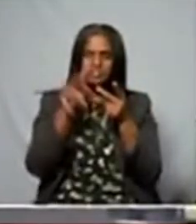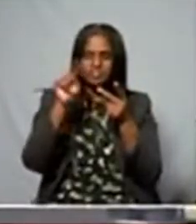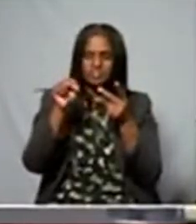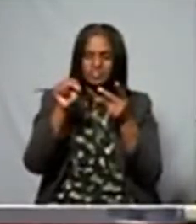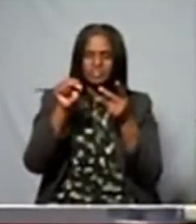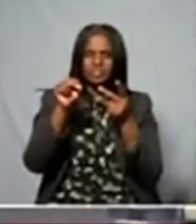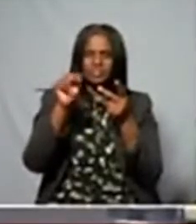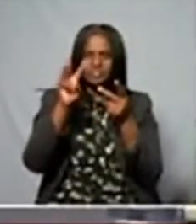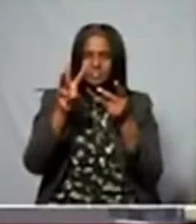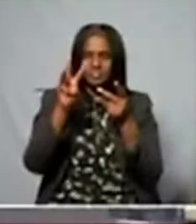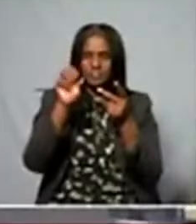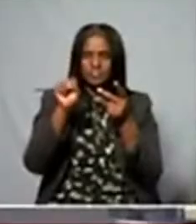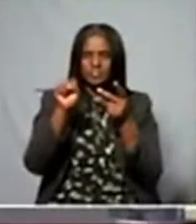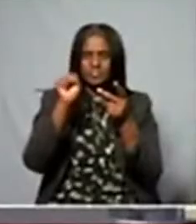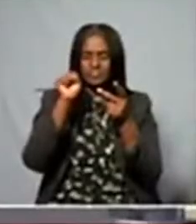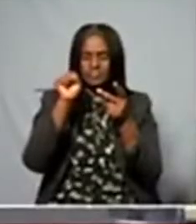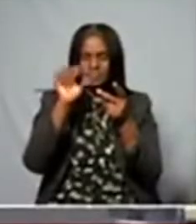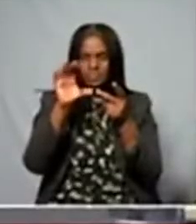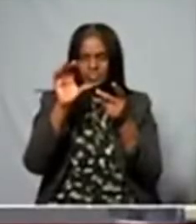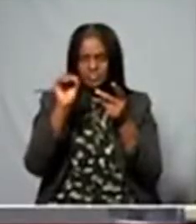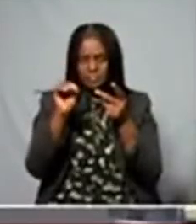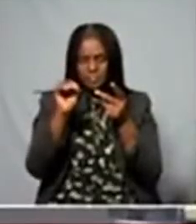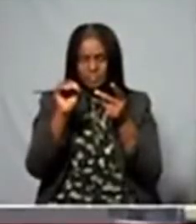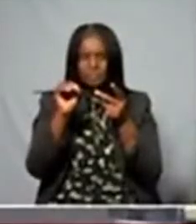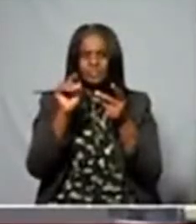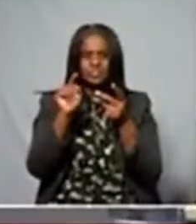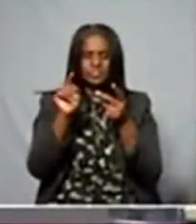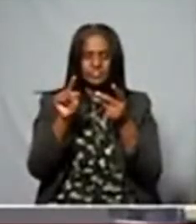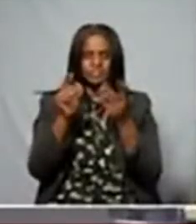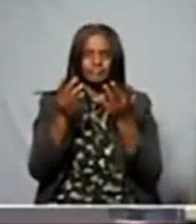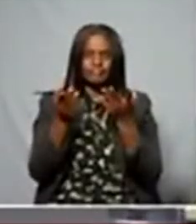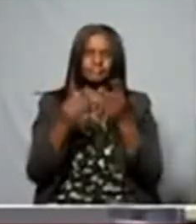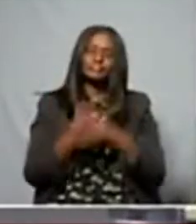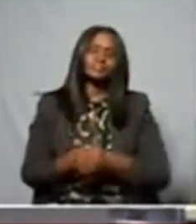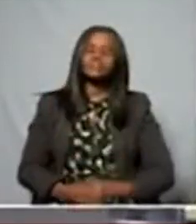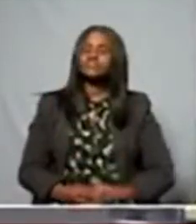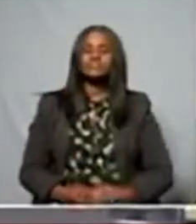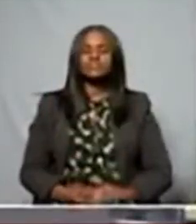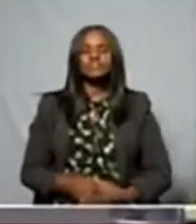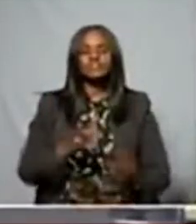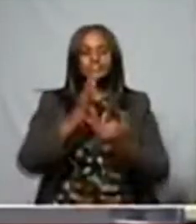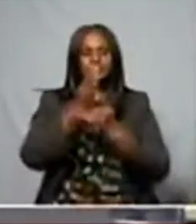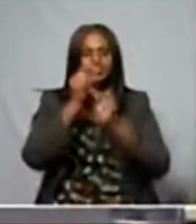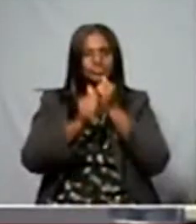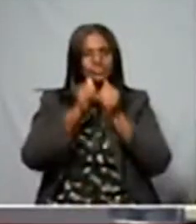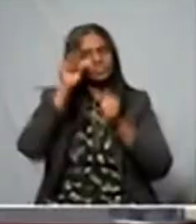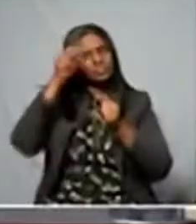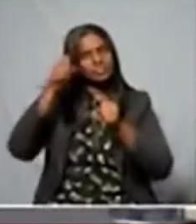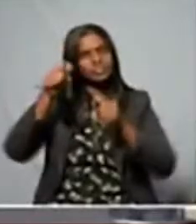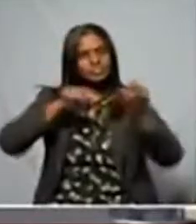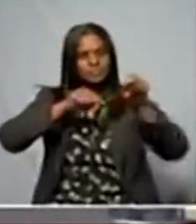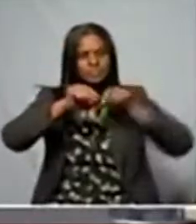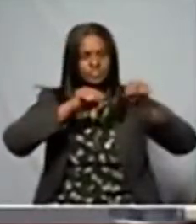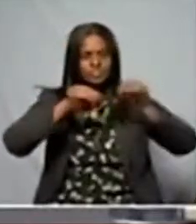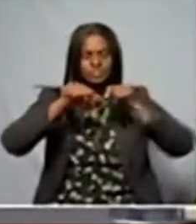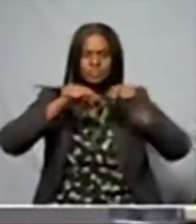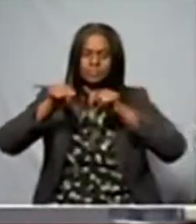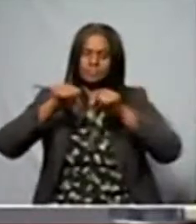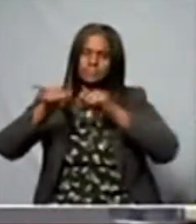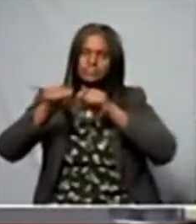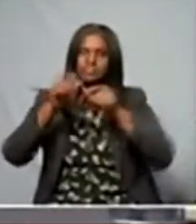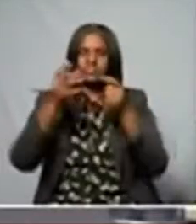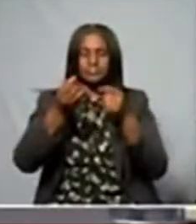National Water Supply and Sanitation Council, commonly known as NWASCO, through which the ministry regulates 11